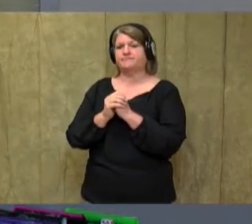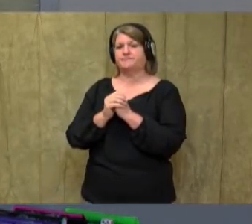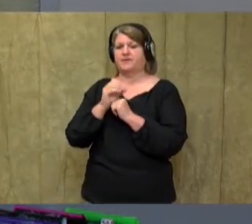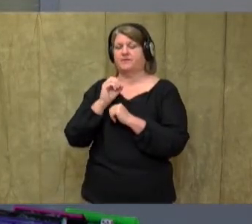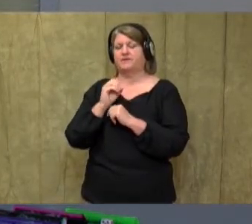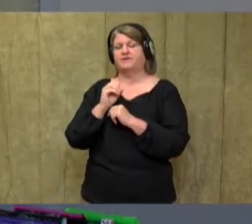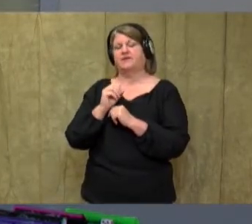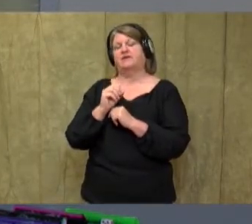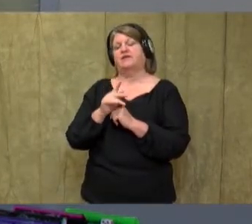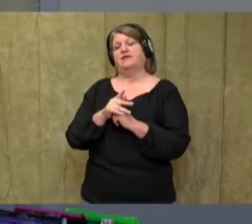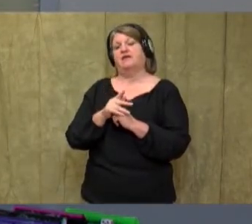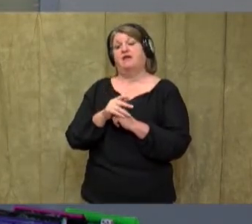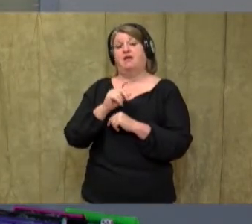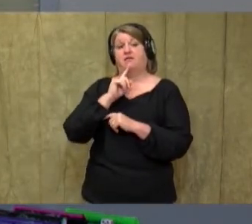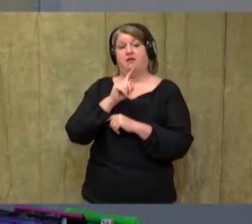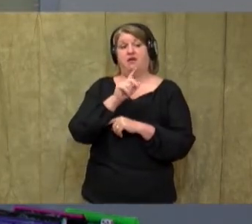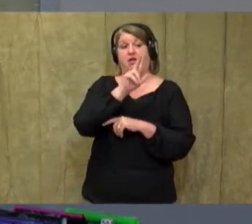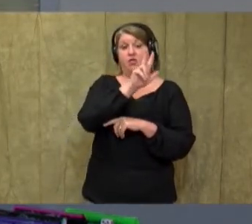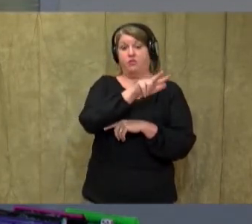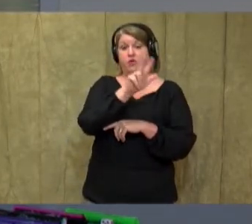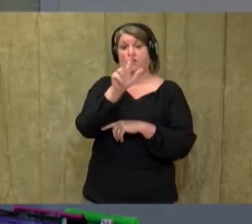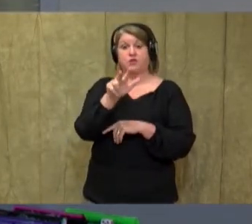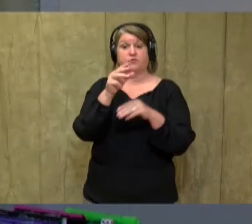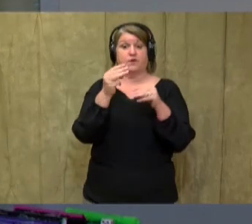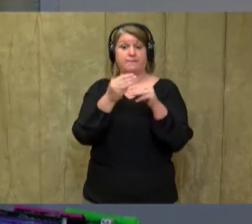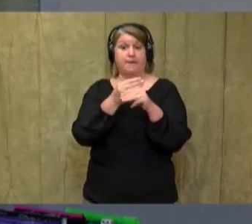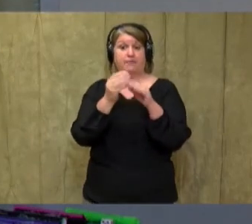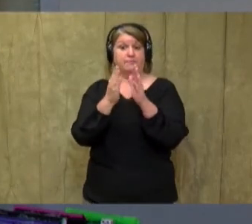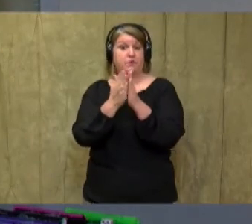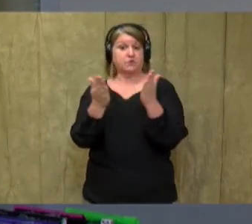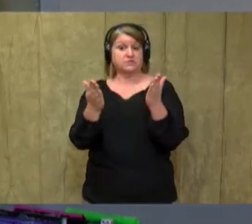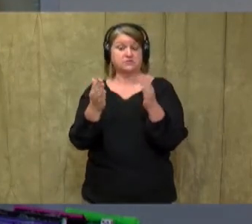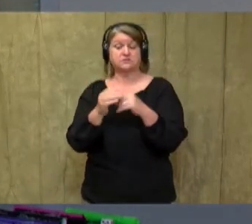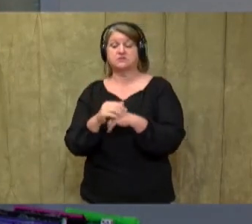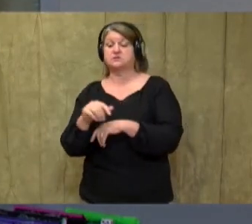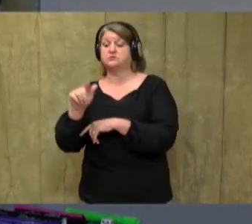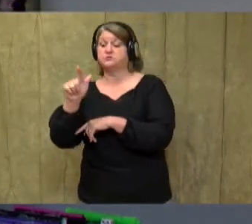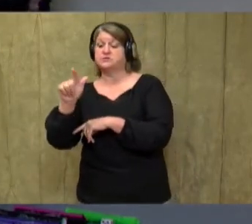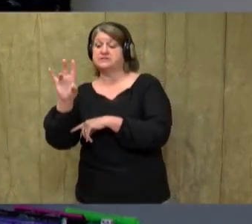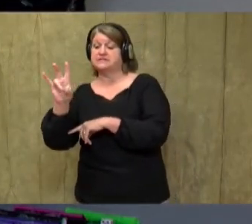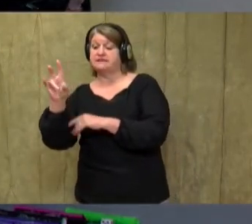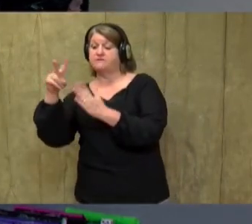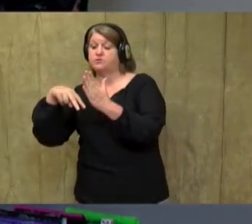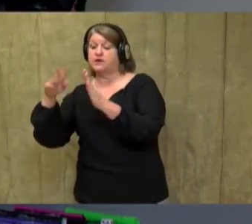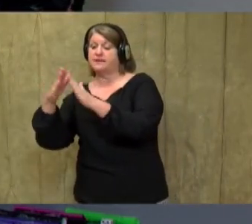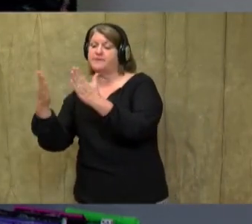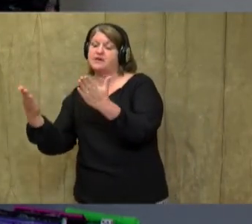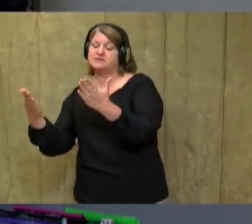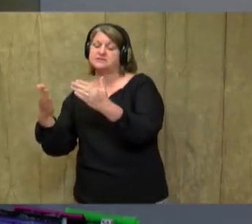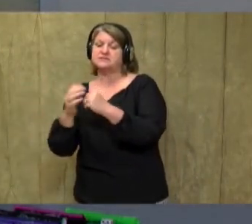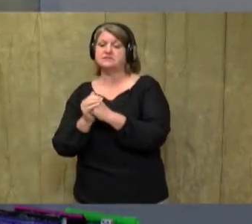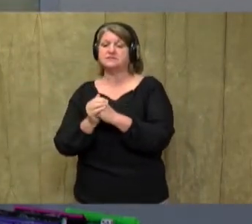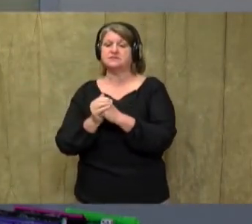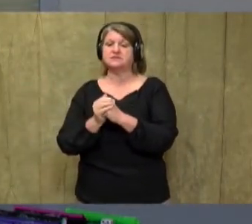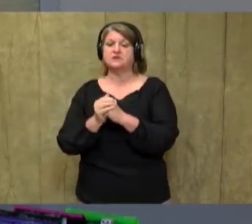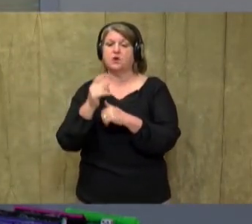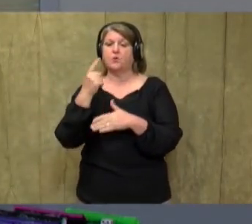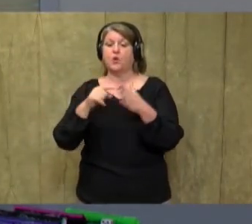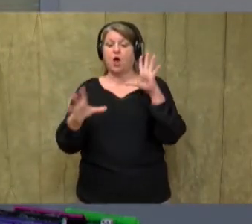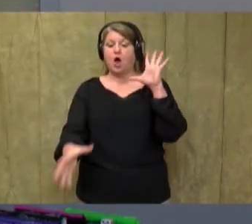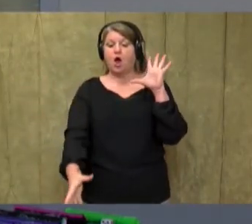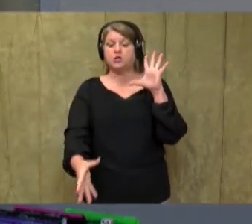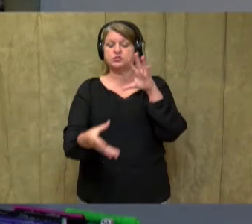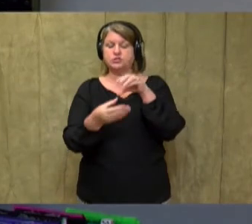Okay, there are 33 math books, 27 reading books. What is the